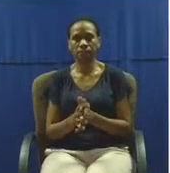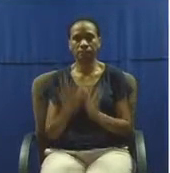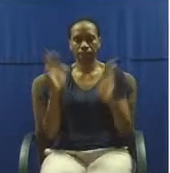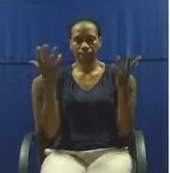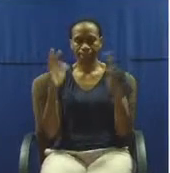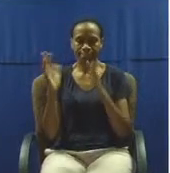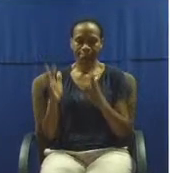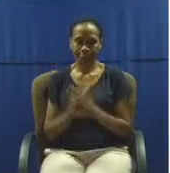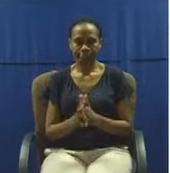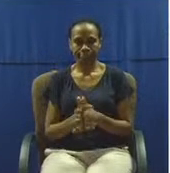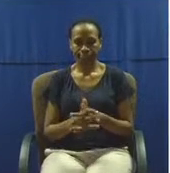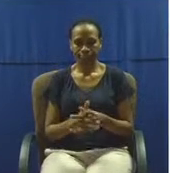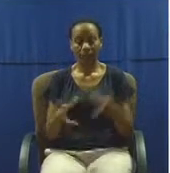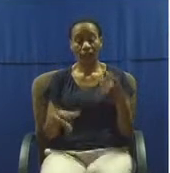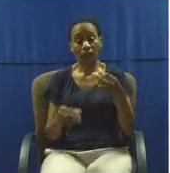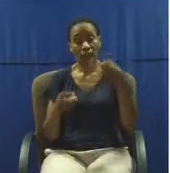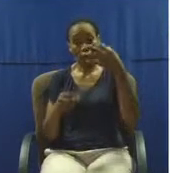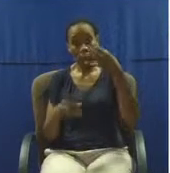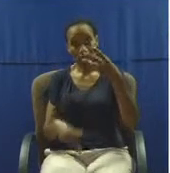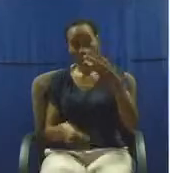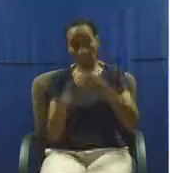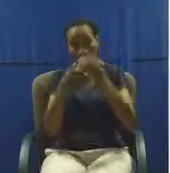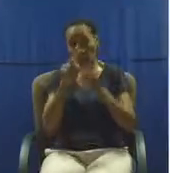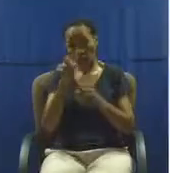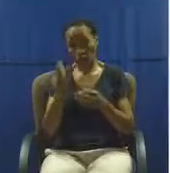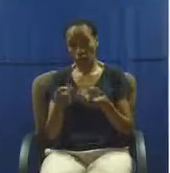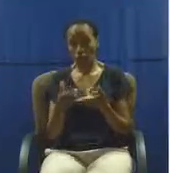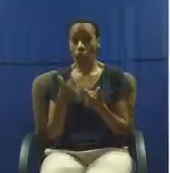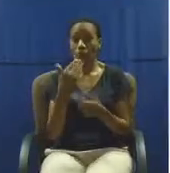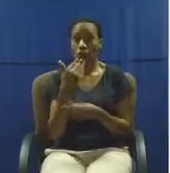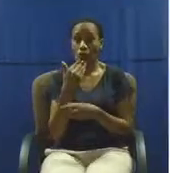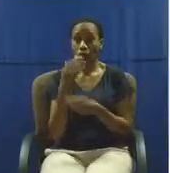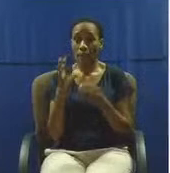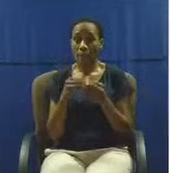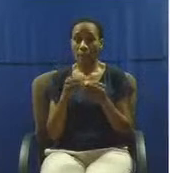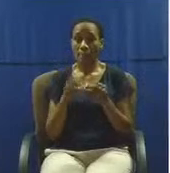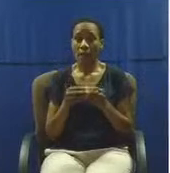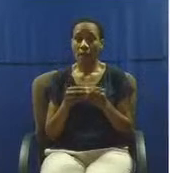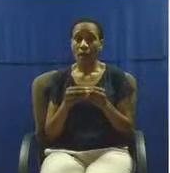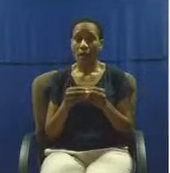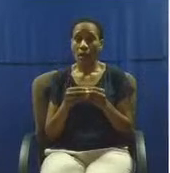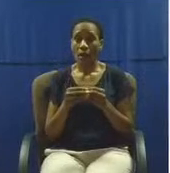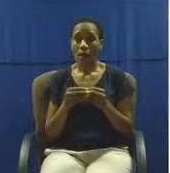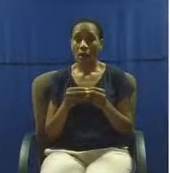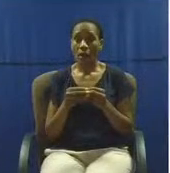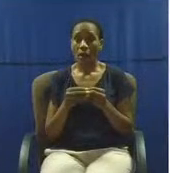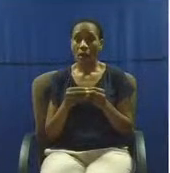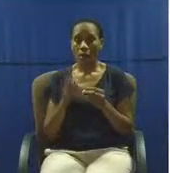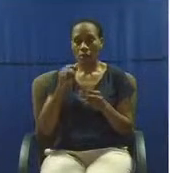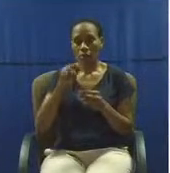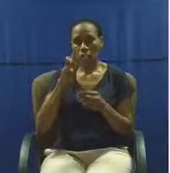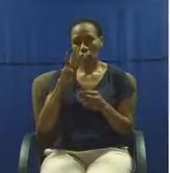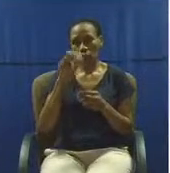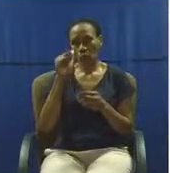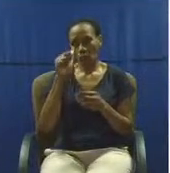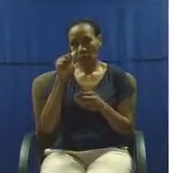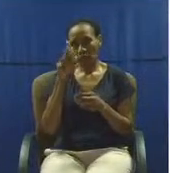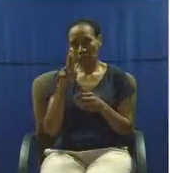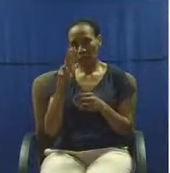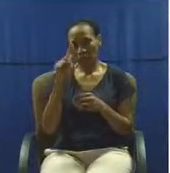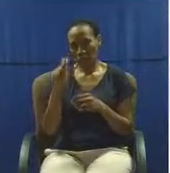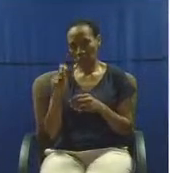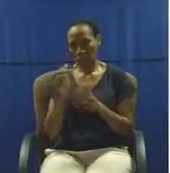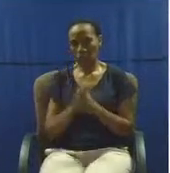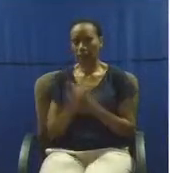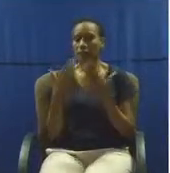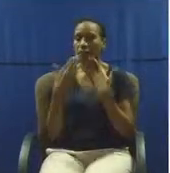The third supplementary question will be asked by the Honorable Swart. Thank